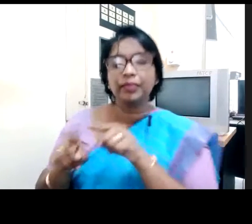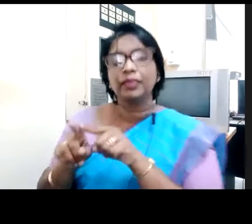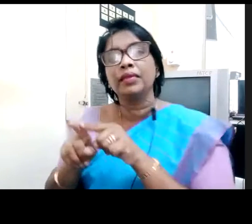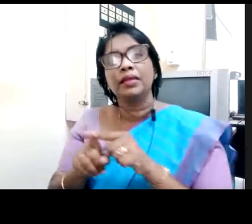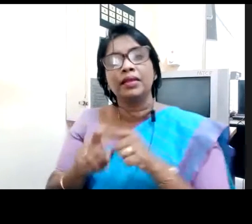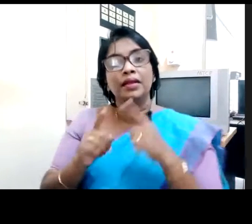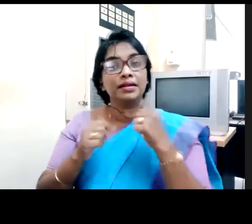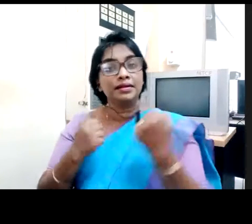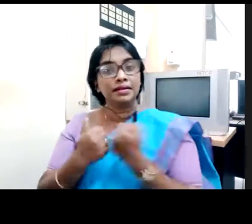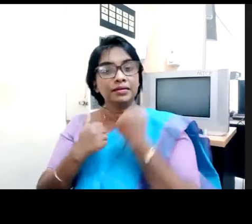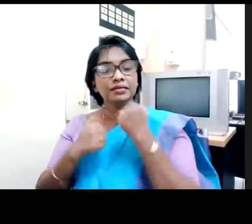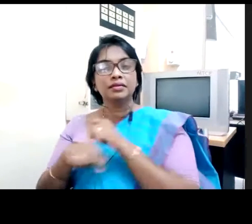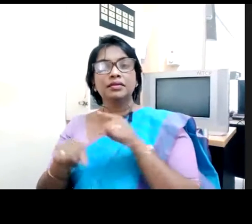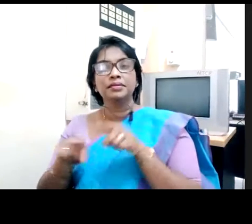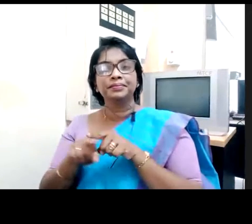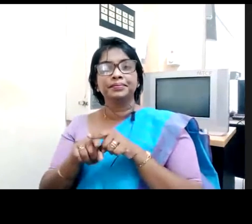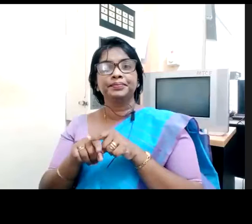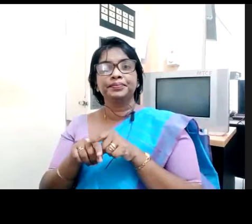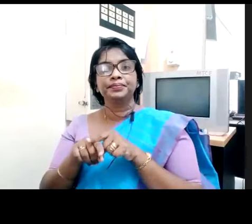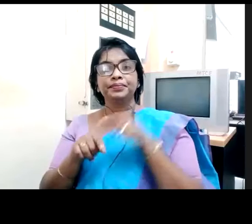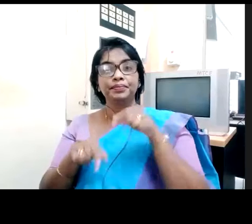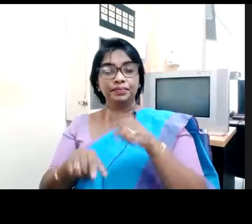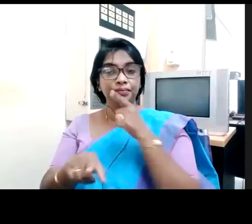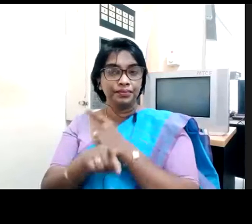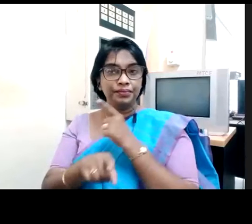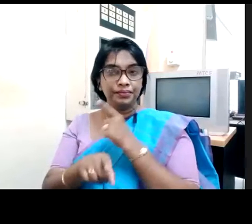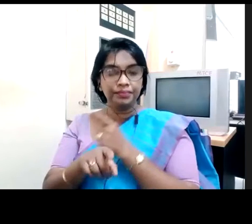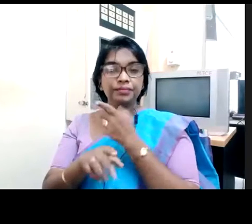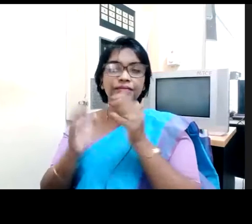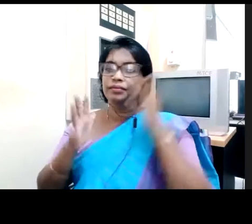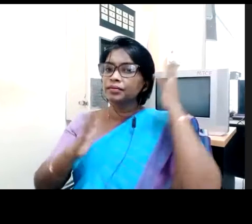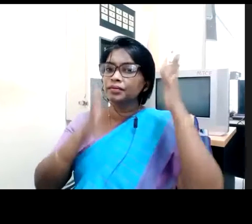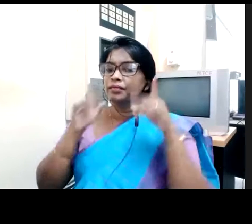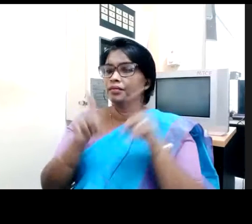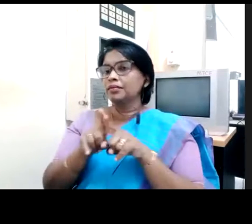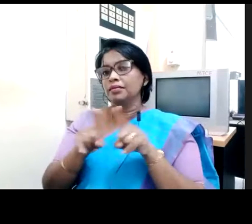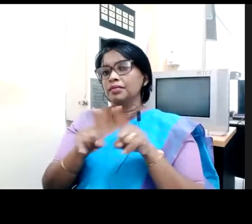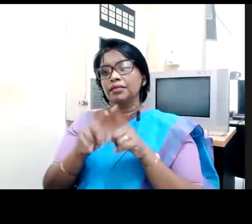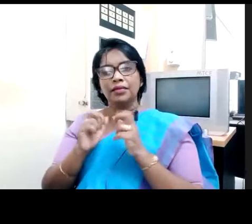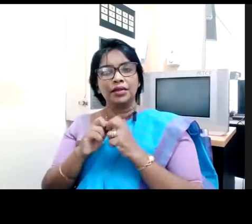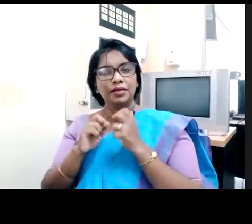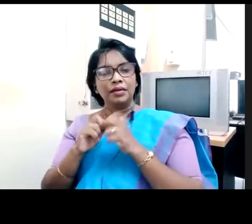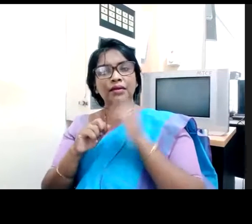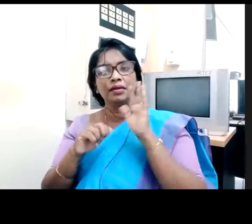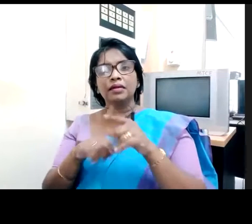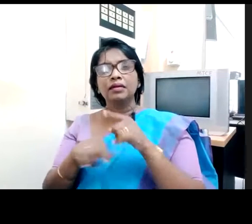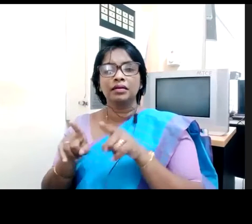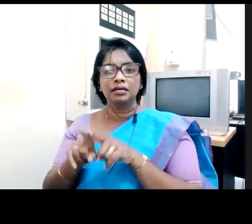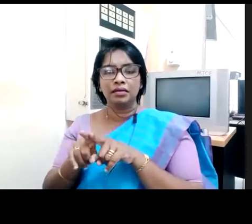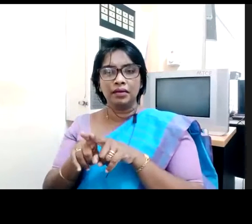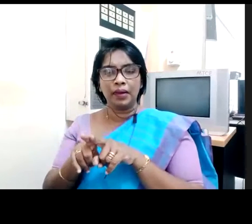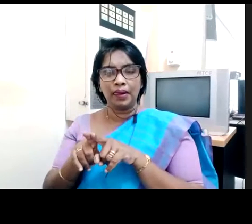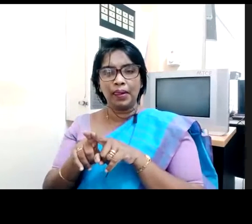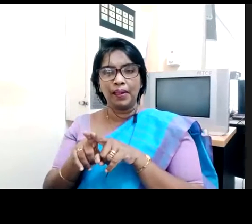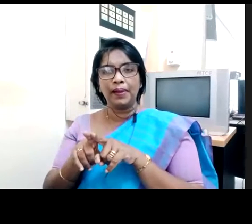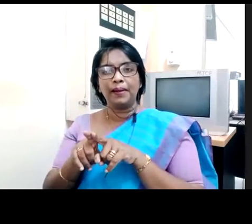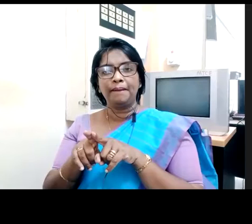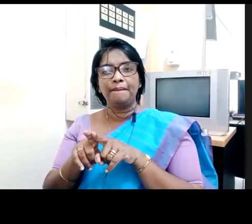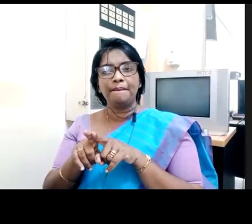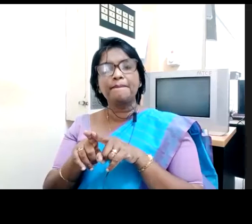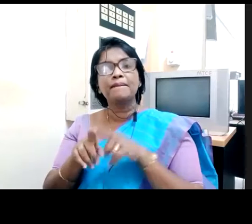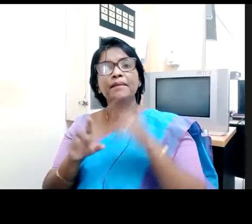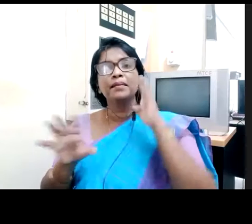it's going to be redundant. So I'm not going to just say that it's importance of knowing facts, but importance